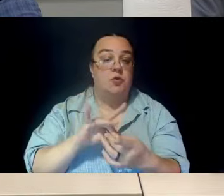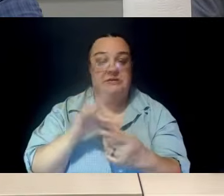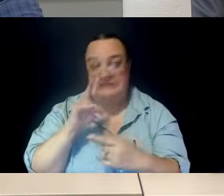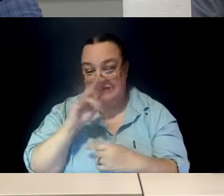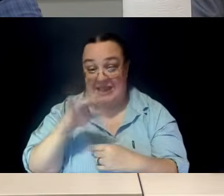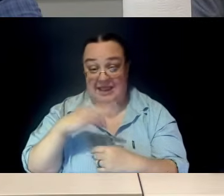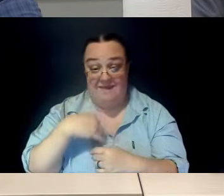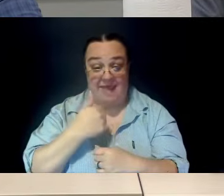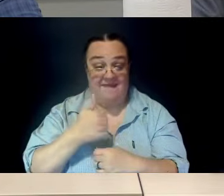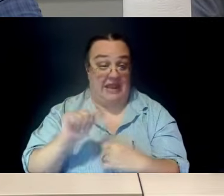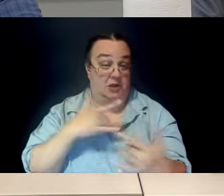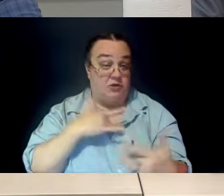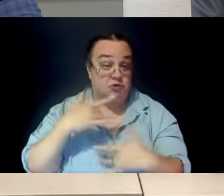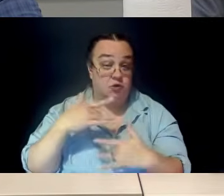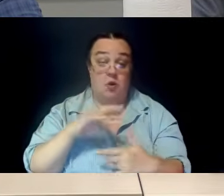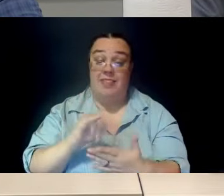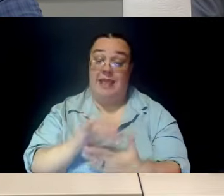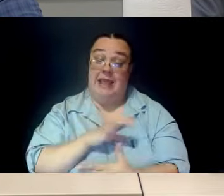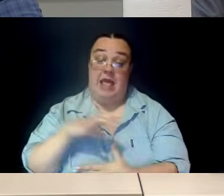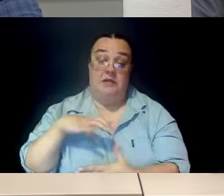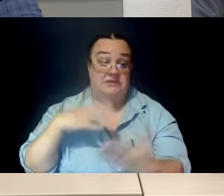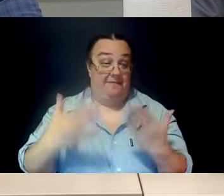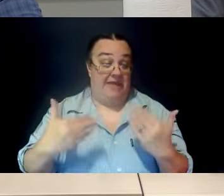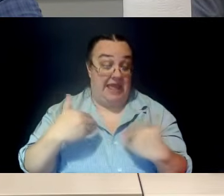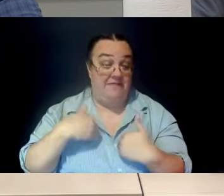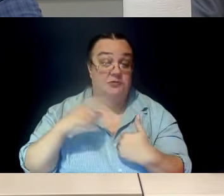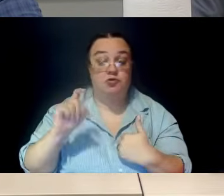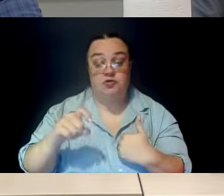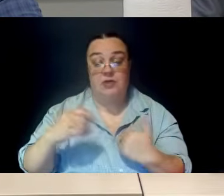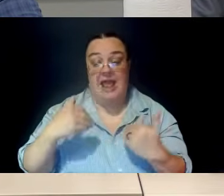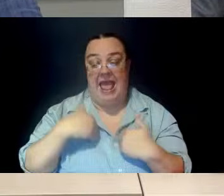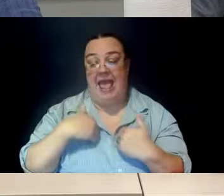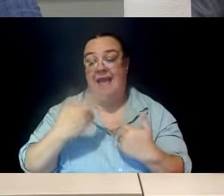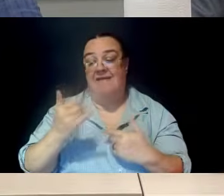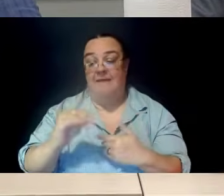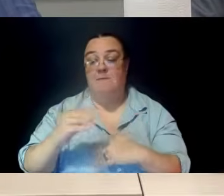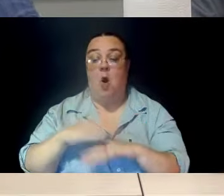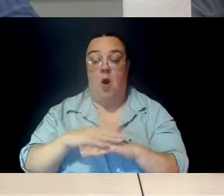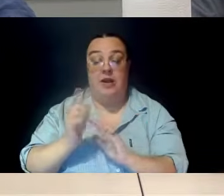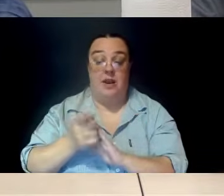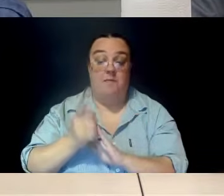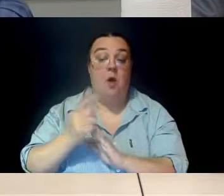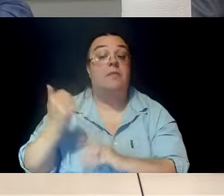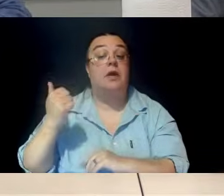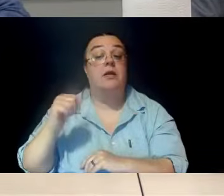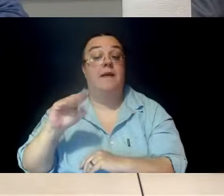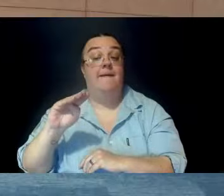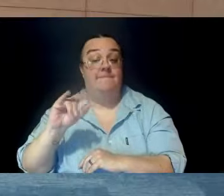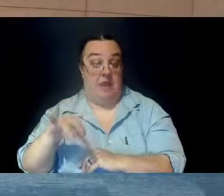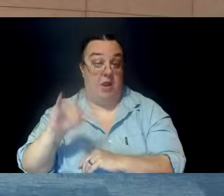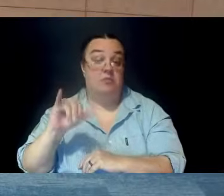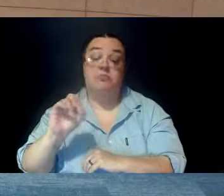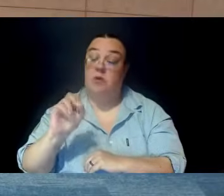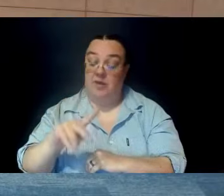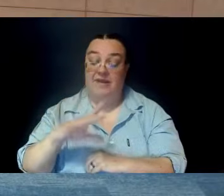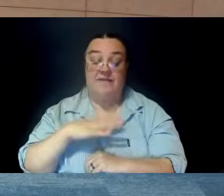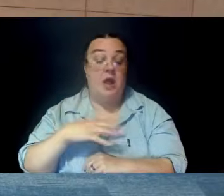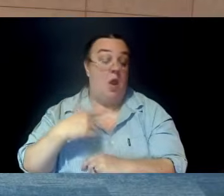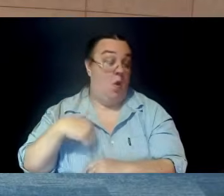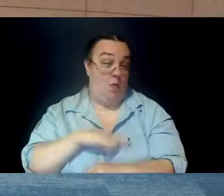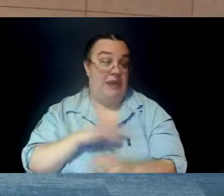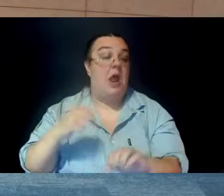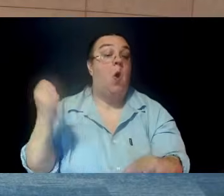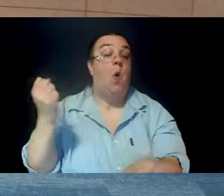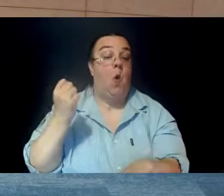or the council may have, so he should be getting on momentarily. Okay. Is there a motion? We can hold the vote